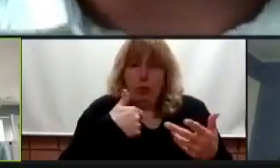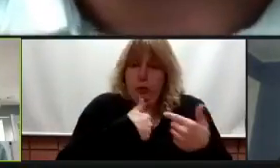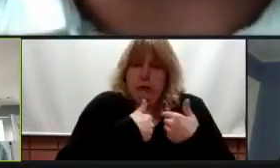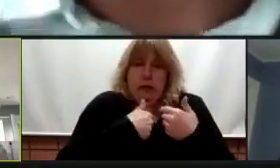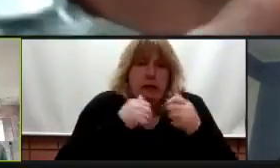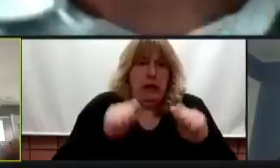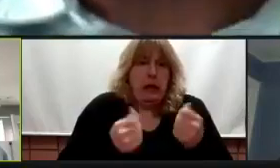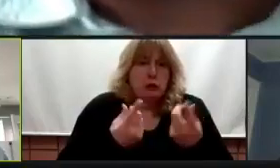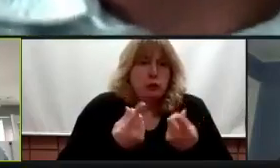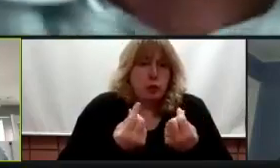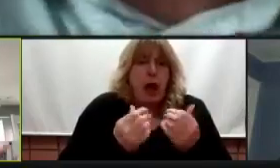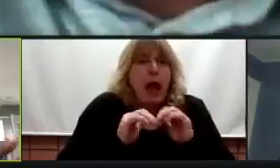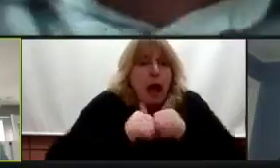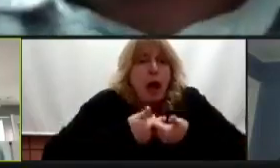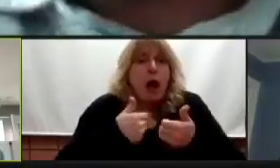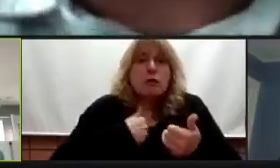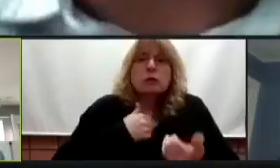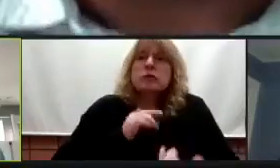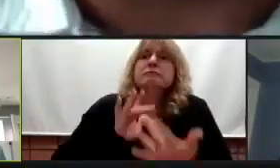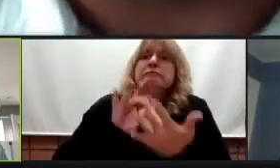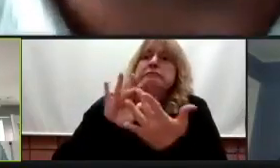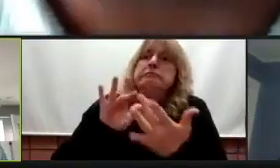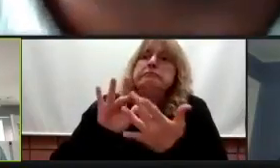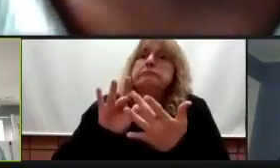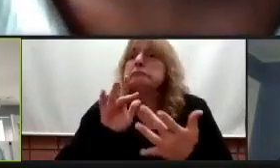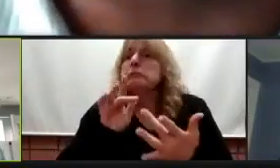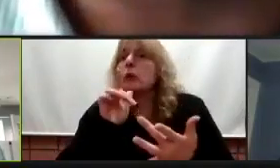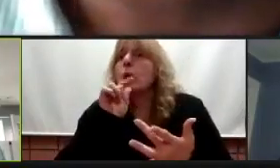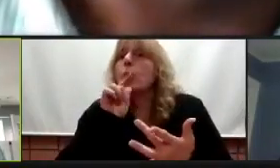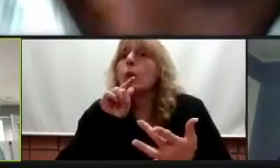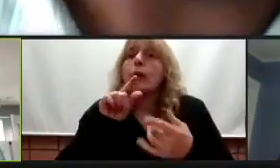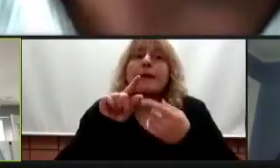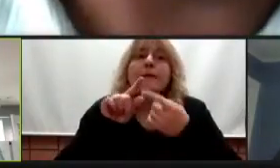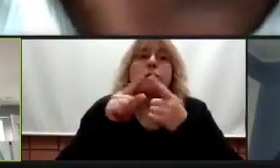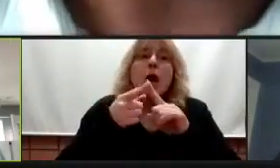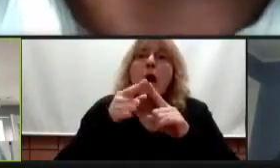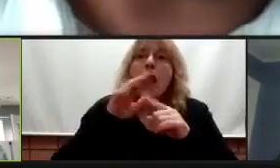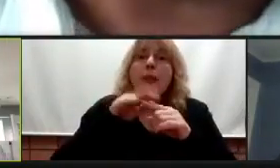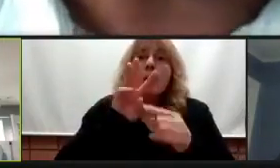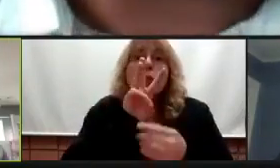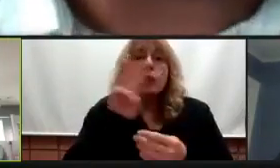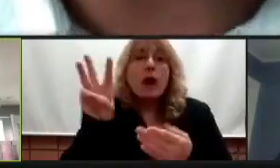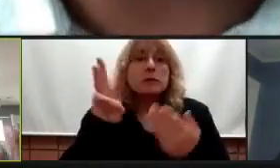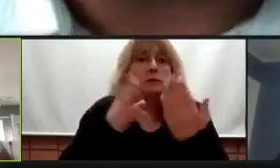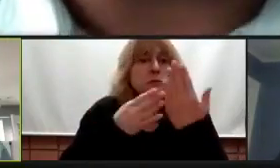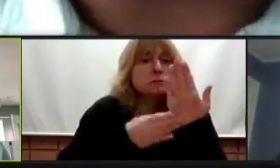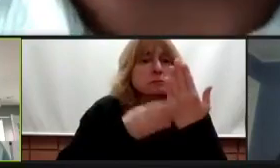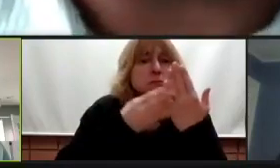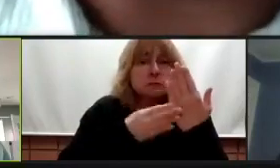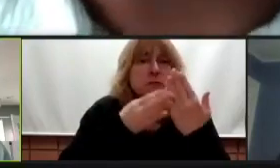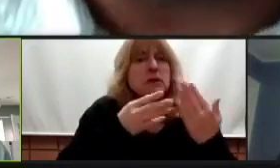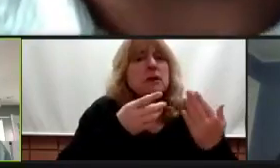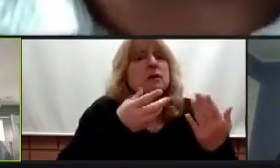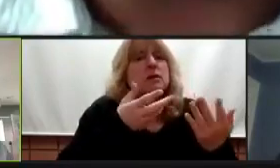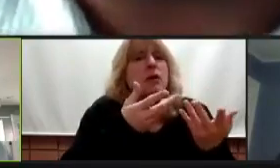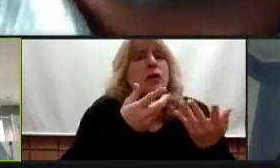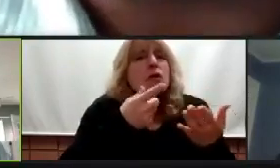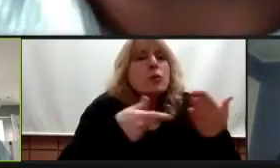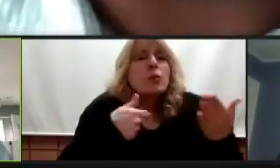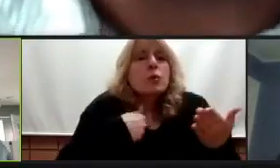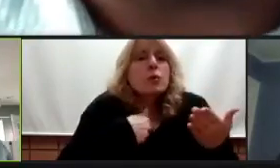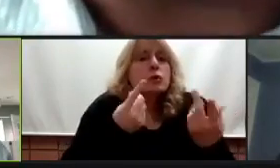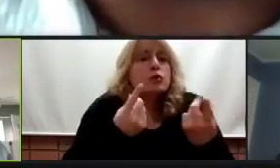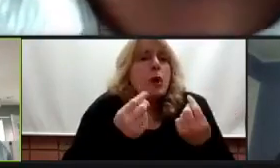bit, like, how do we reach out to friends we might have that are on the west side of the state? Yes. Can you speak to things that we can do here or